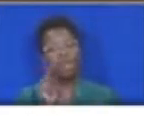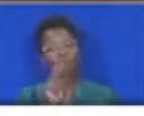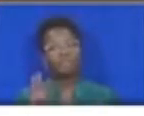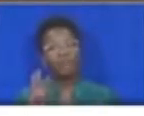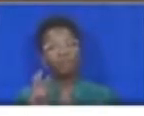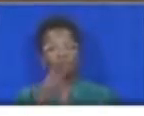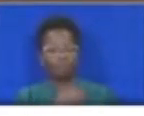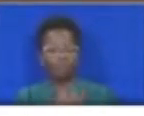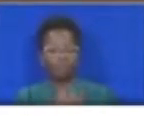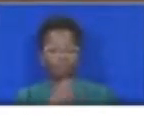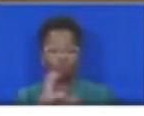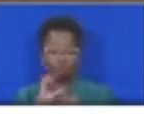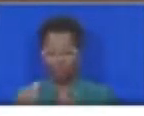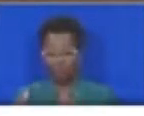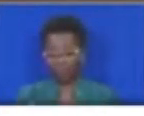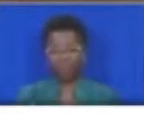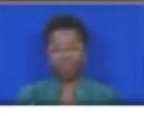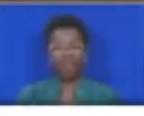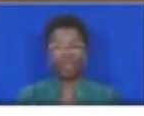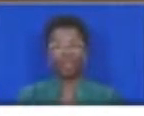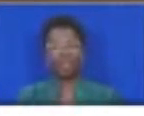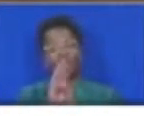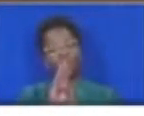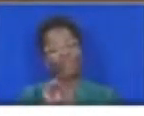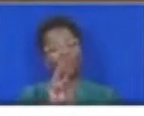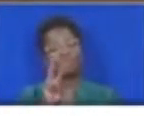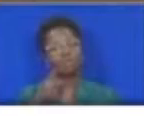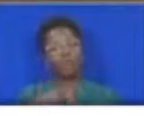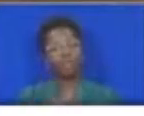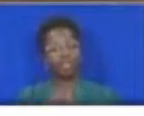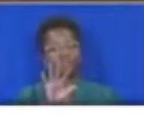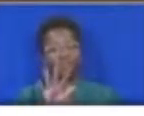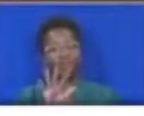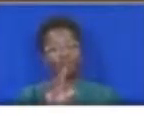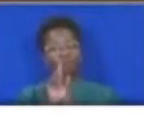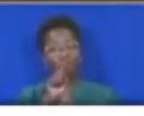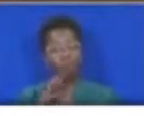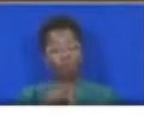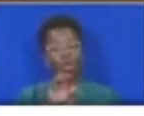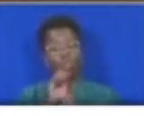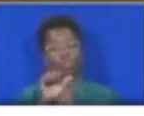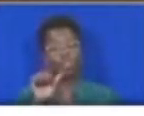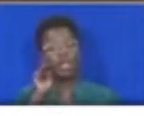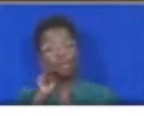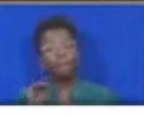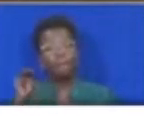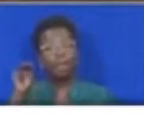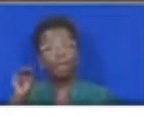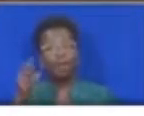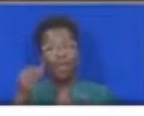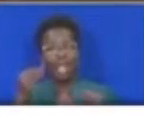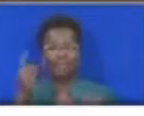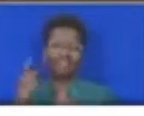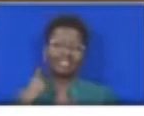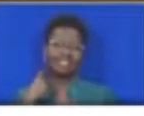see is not here. This BMW X5, valued at 1.06 million, boasts luxury features such